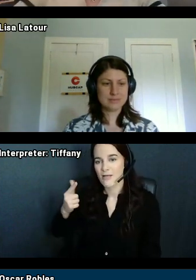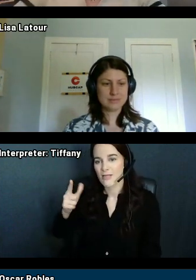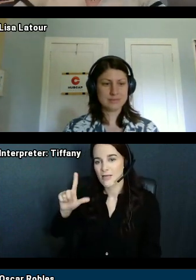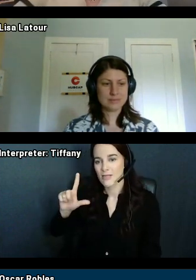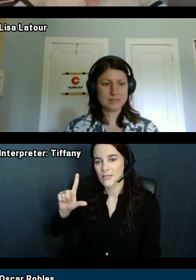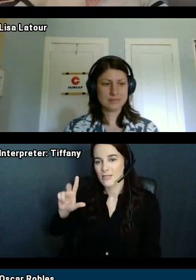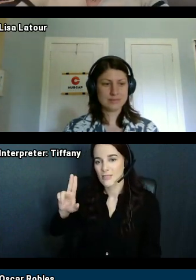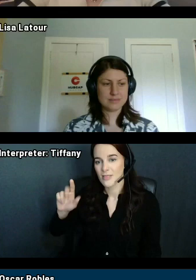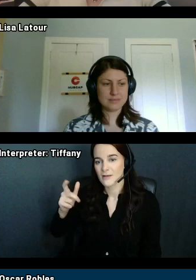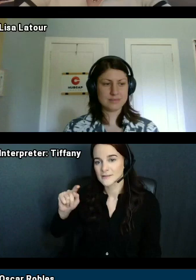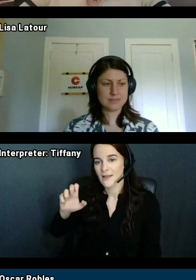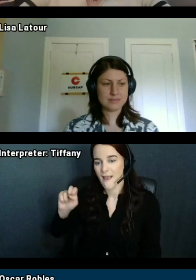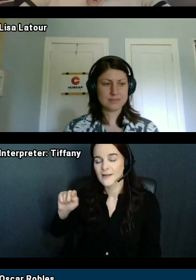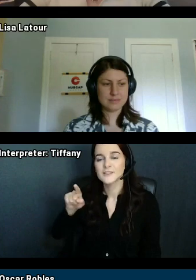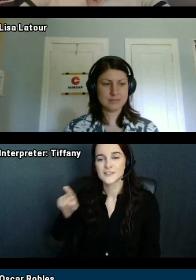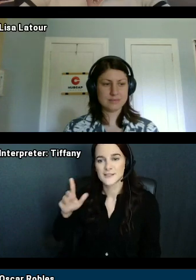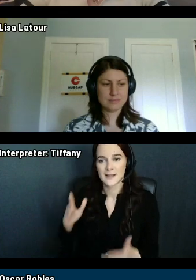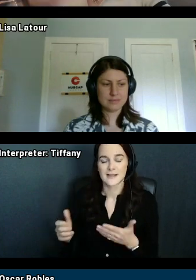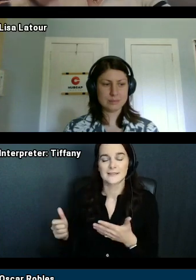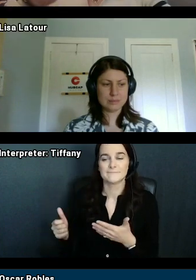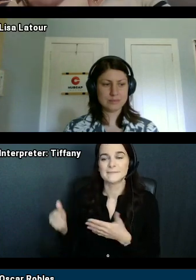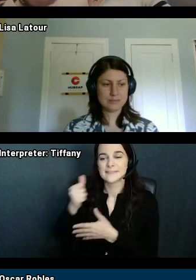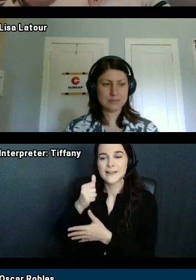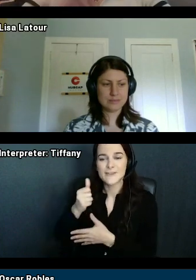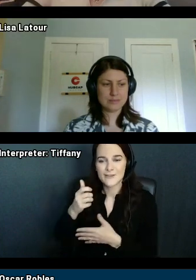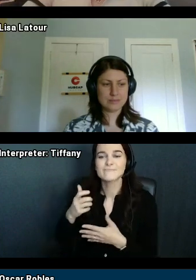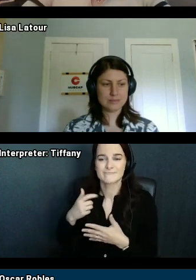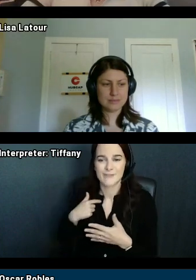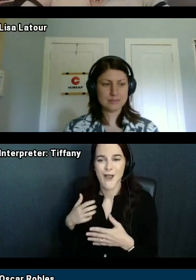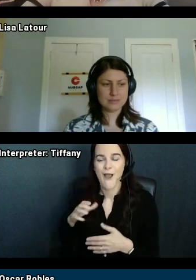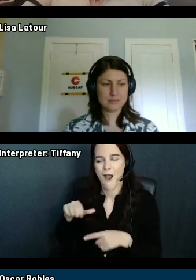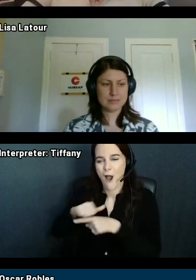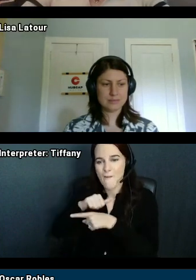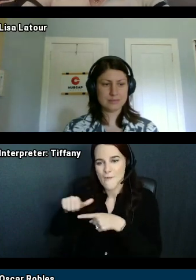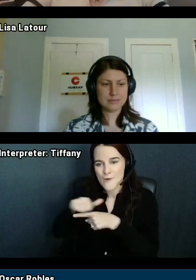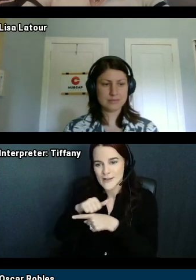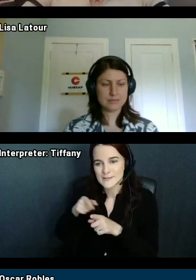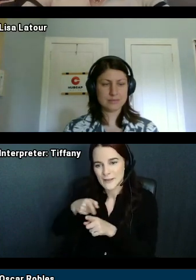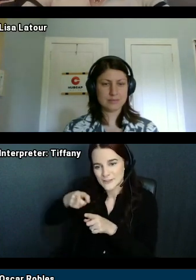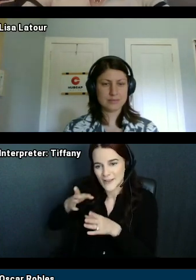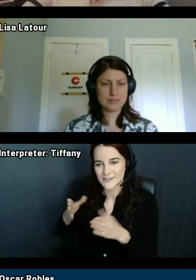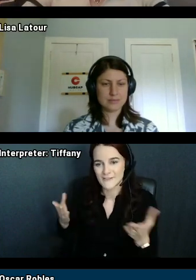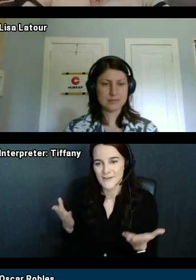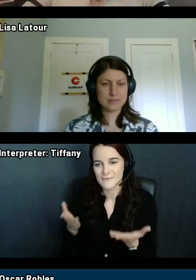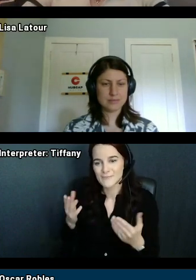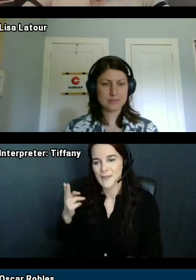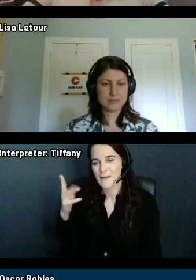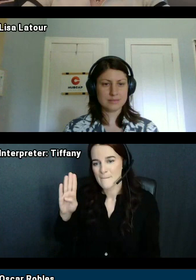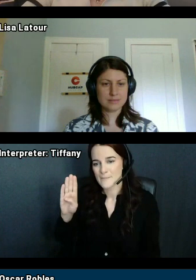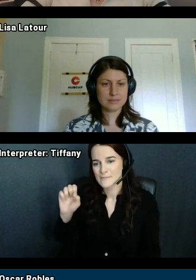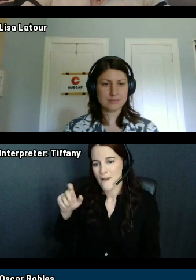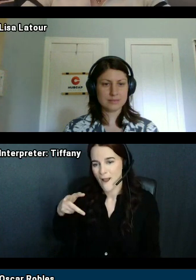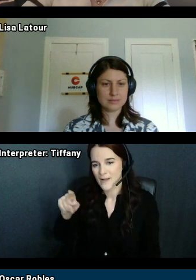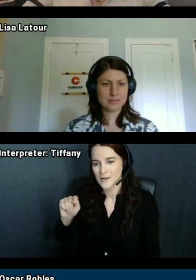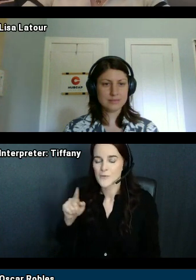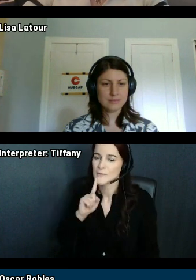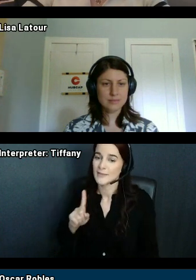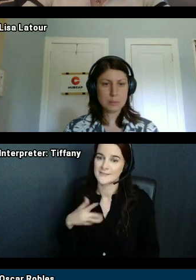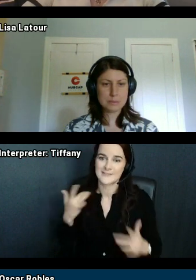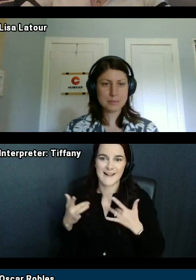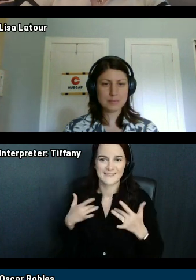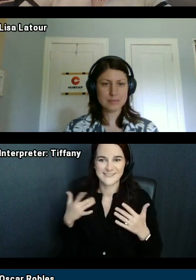onboarding specialist from HubSpot. And we could not be more happy to have her with us today. She's going to be running